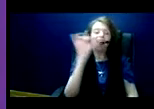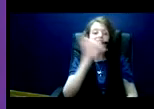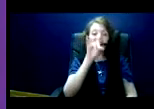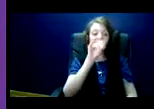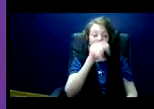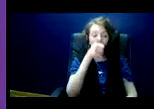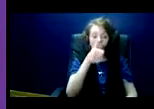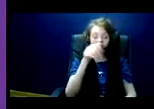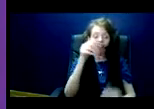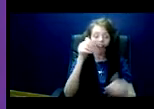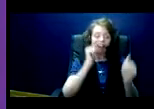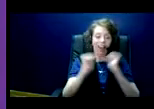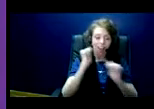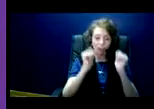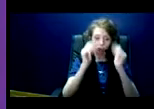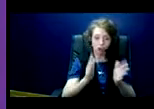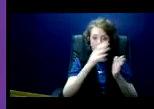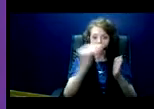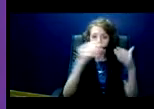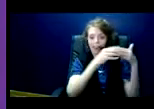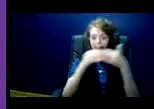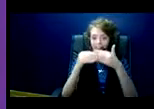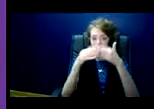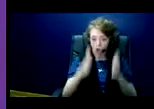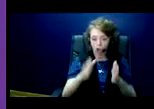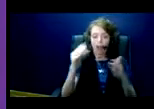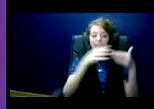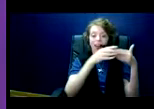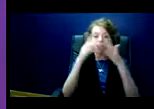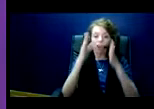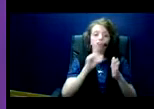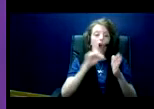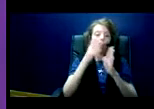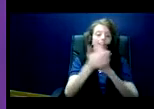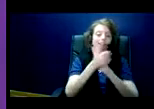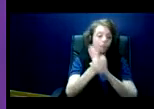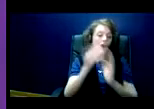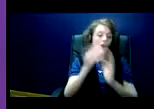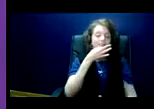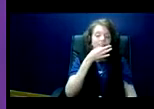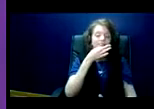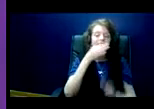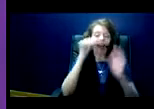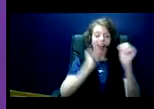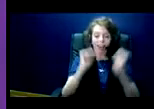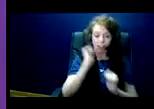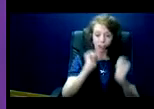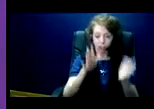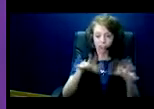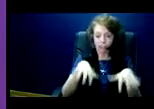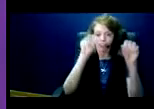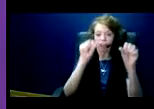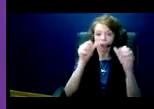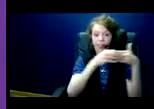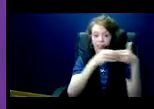actor and a leader with Collab, and our Leaders program is a group of experienced actors who take on a leadership role in the organization. So Linda